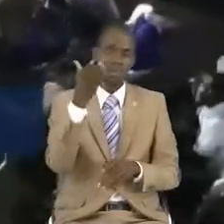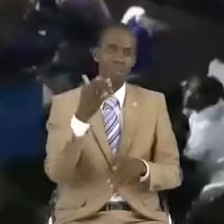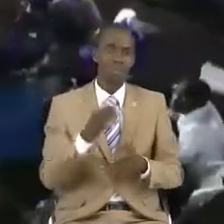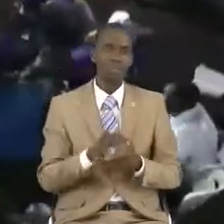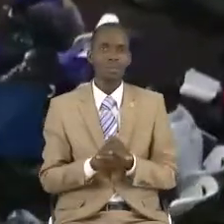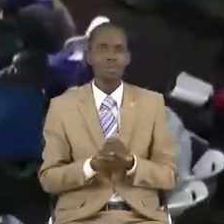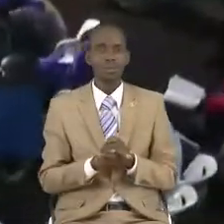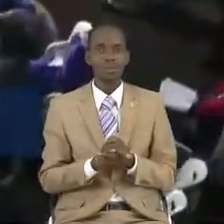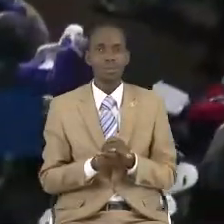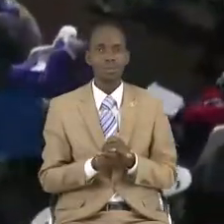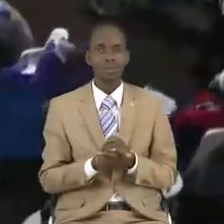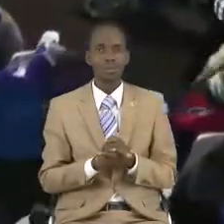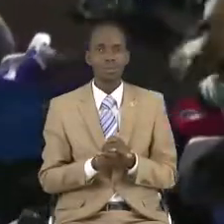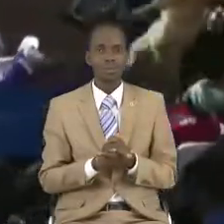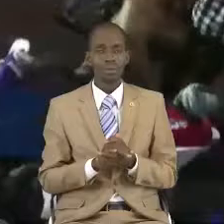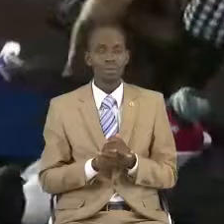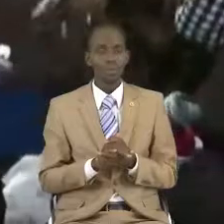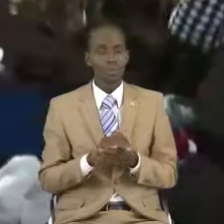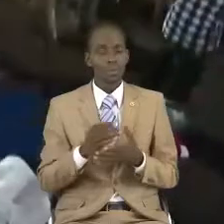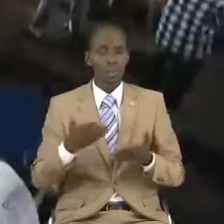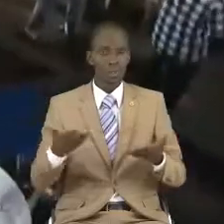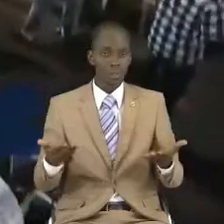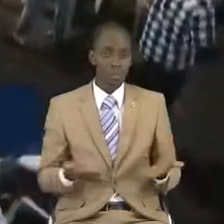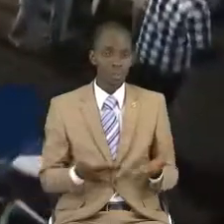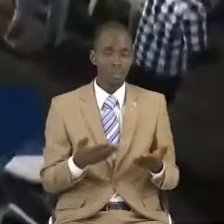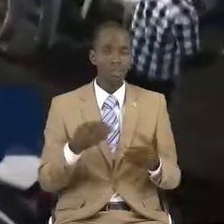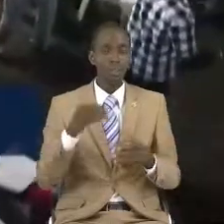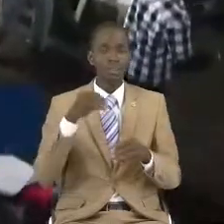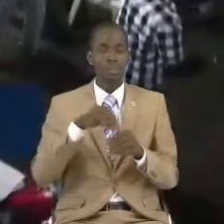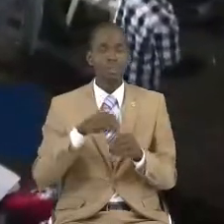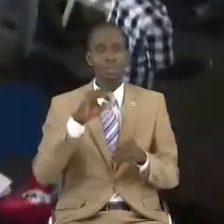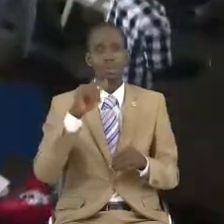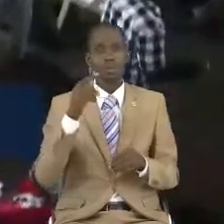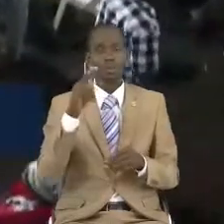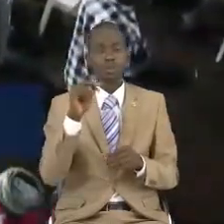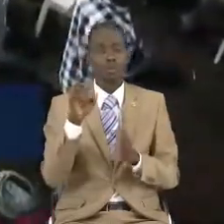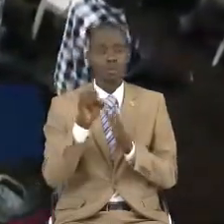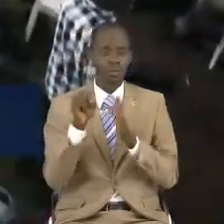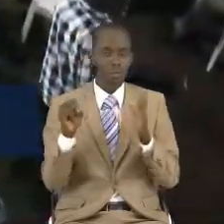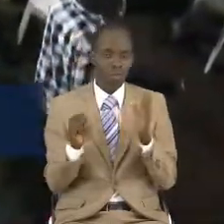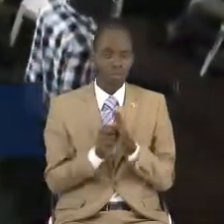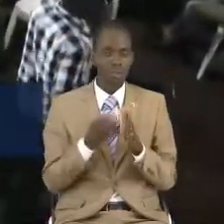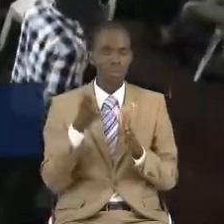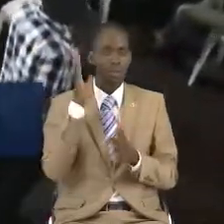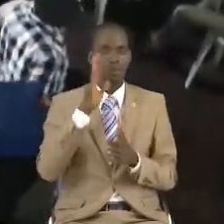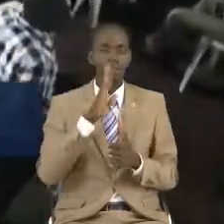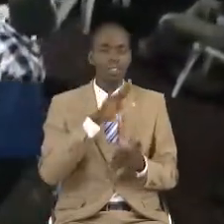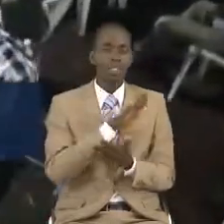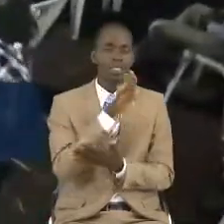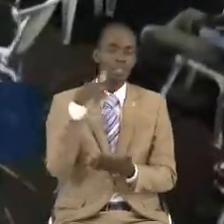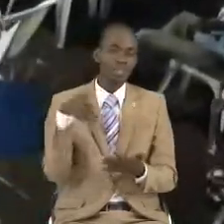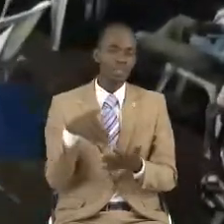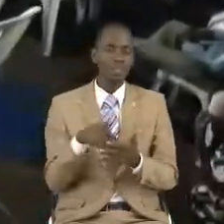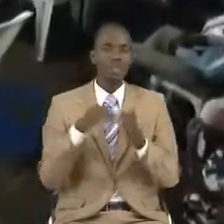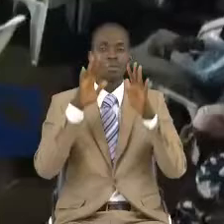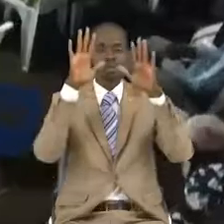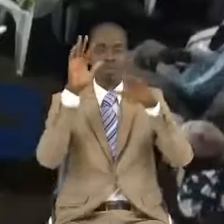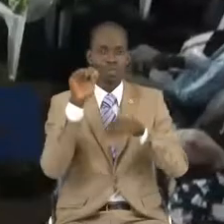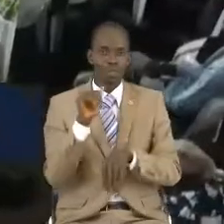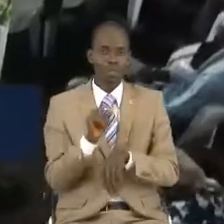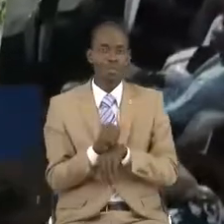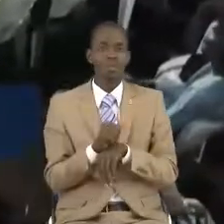fargo central central miracle are you there central miracle to